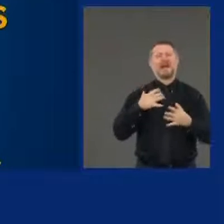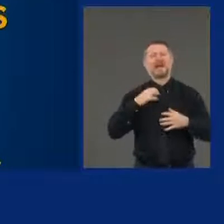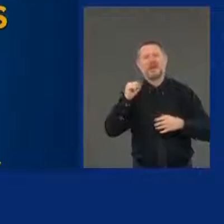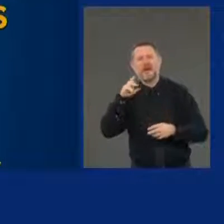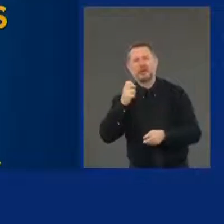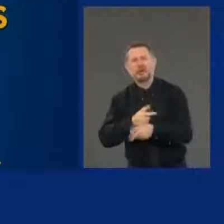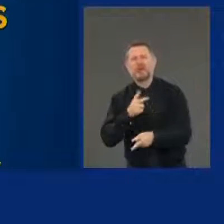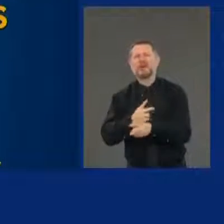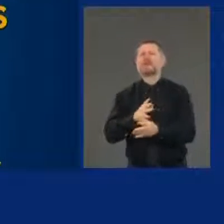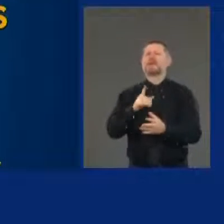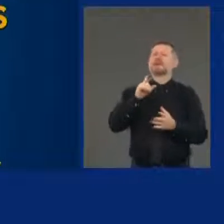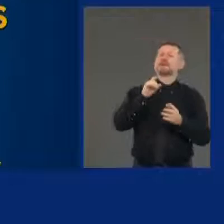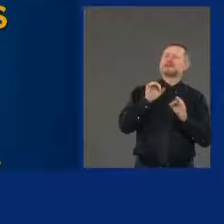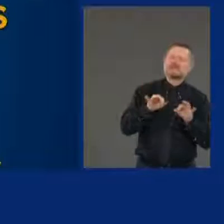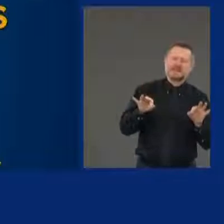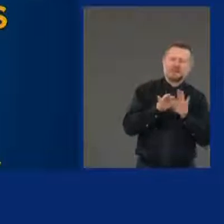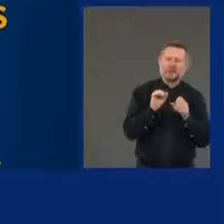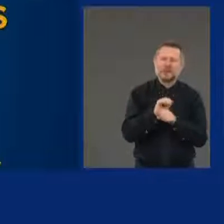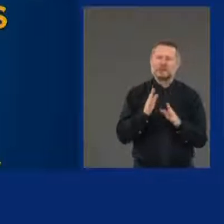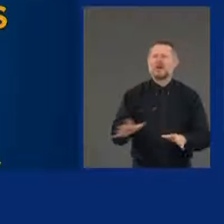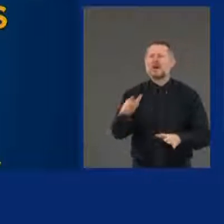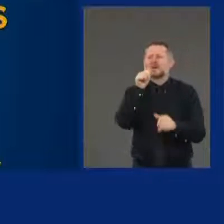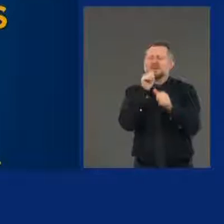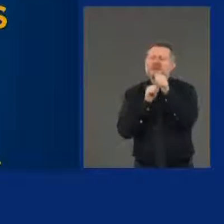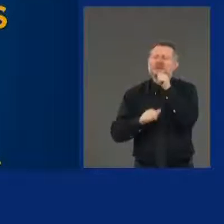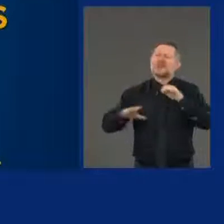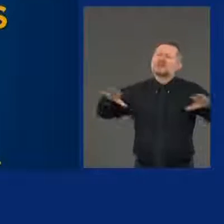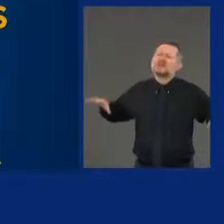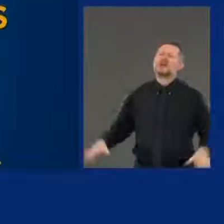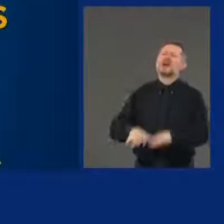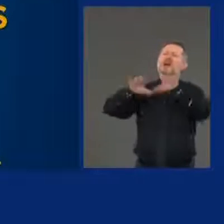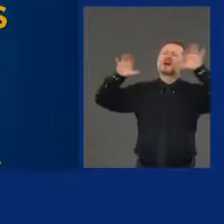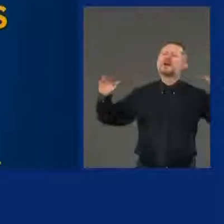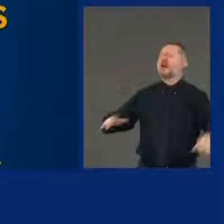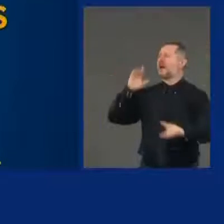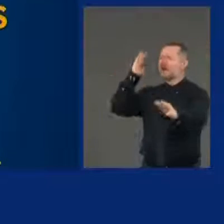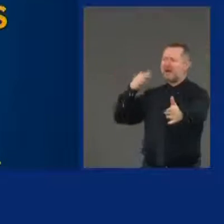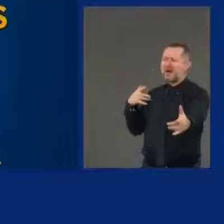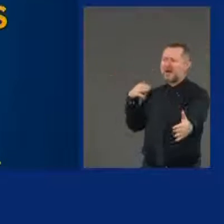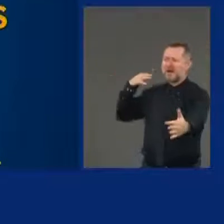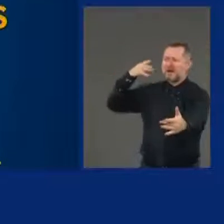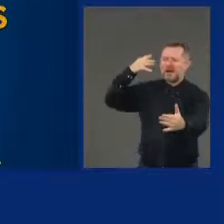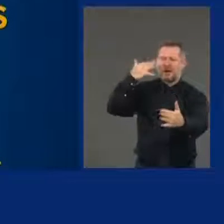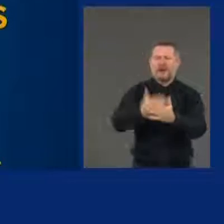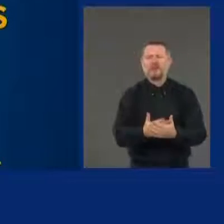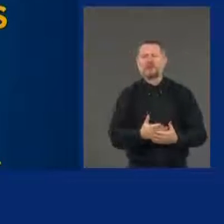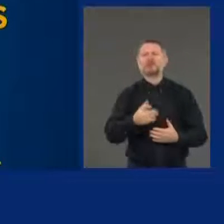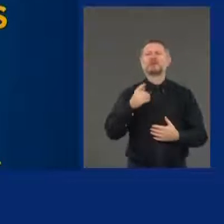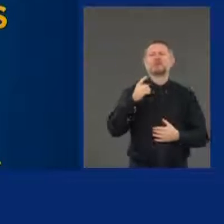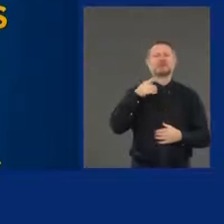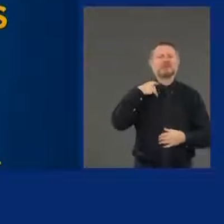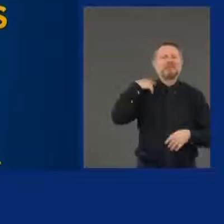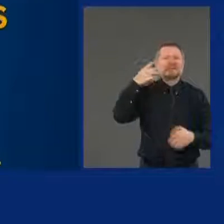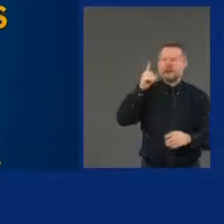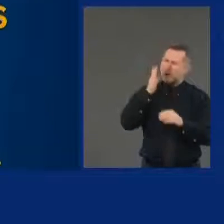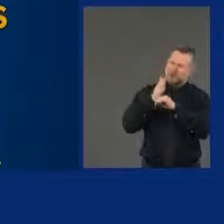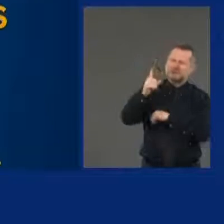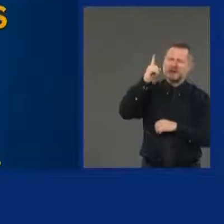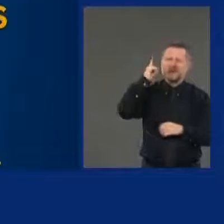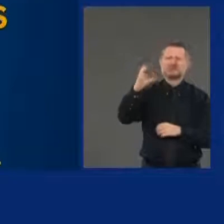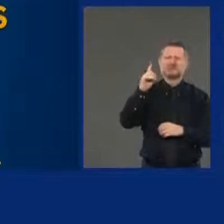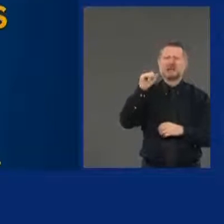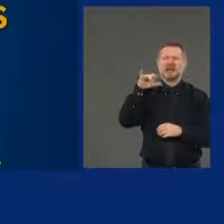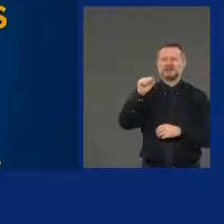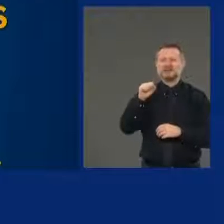essential workers who sacrificed themselves for 100 days, some of whom